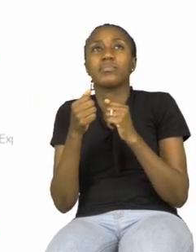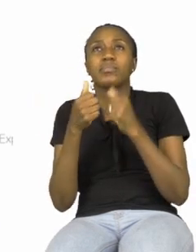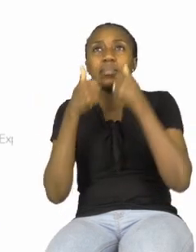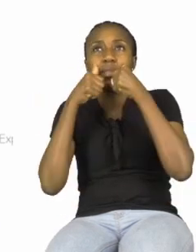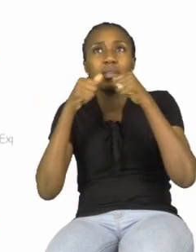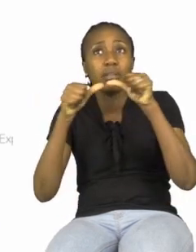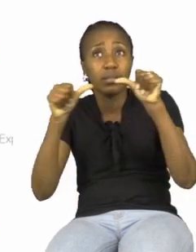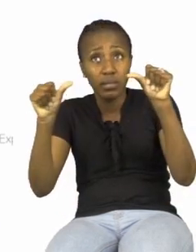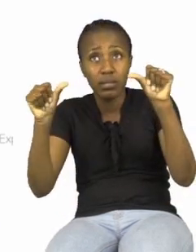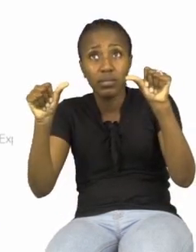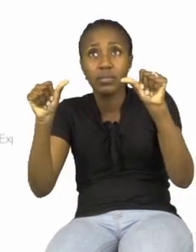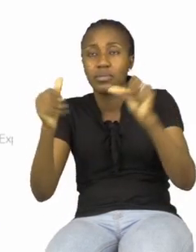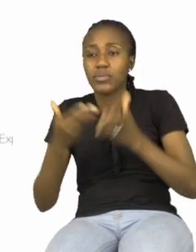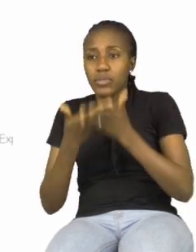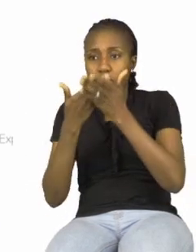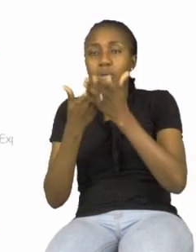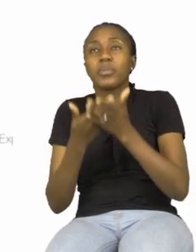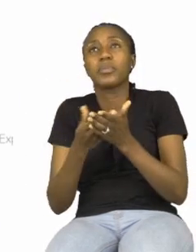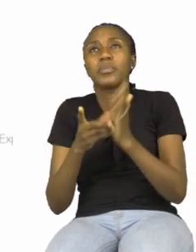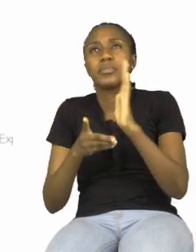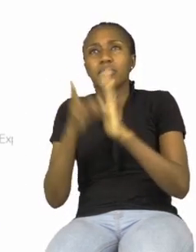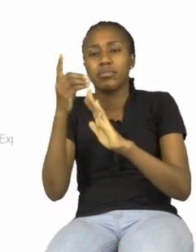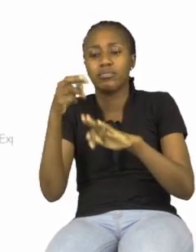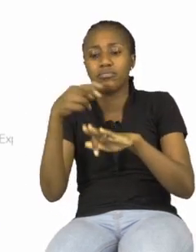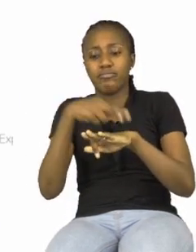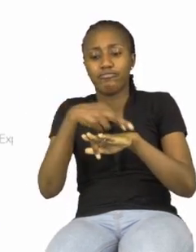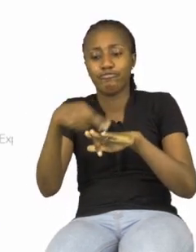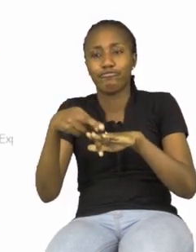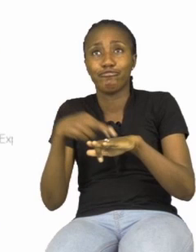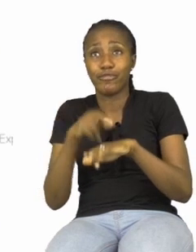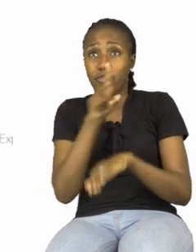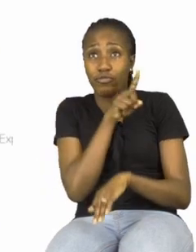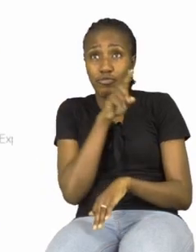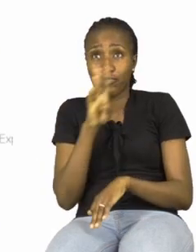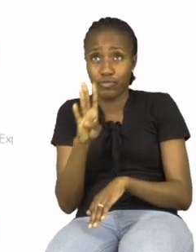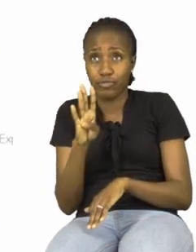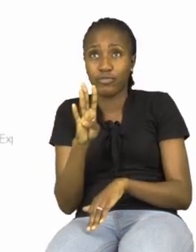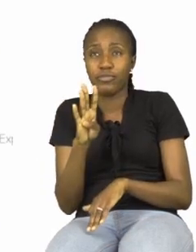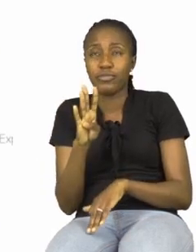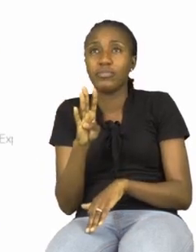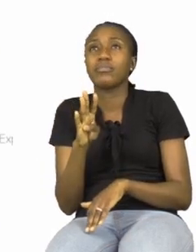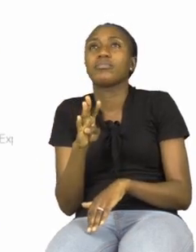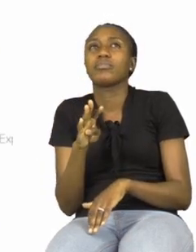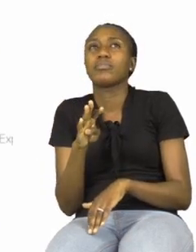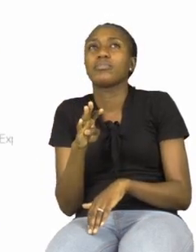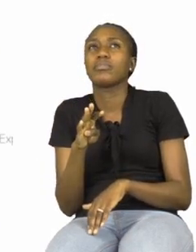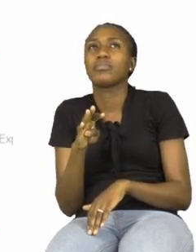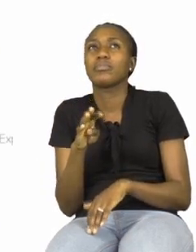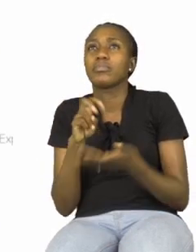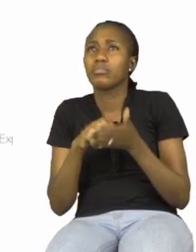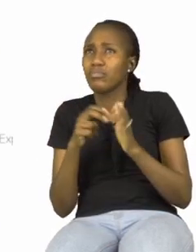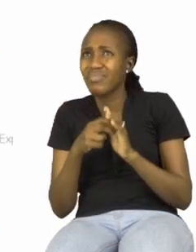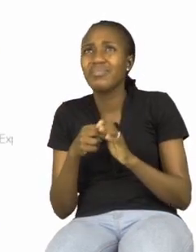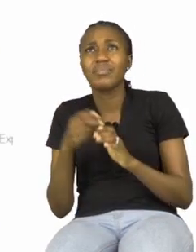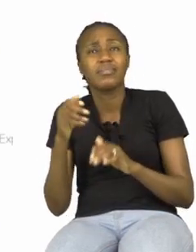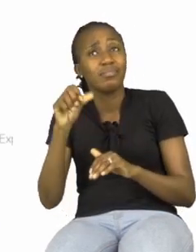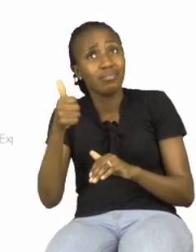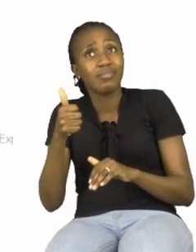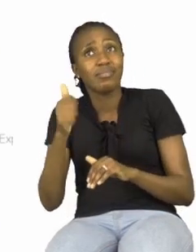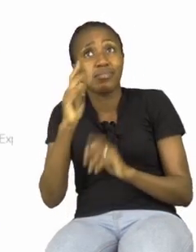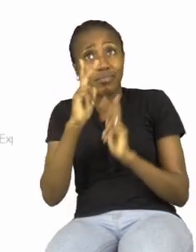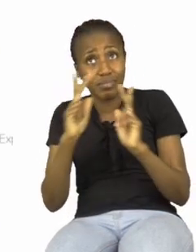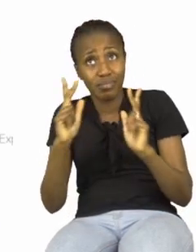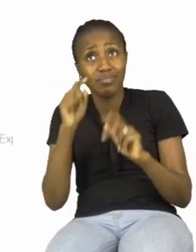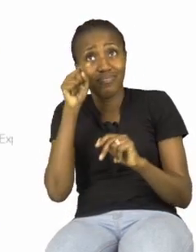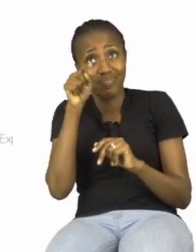really do development in all 14 regions, where you should certainly find other Magis out there, or other